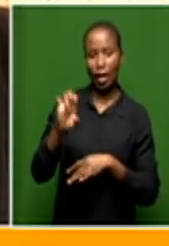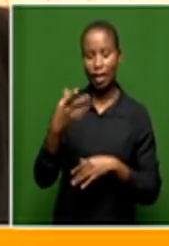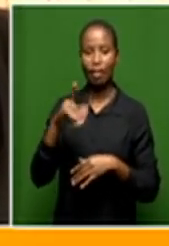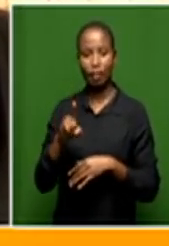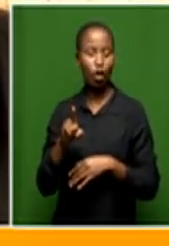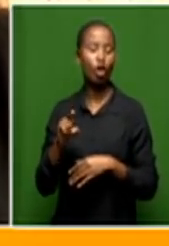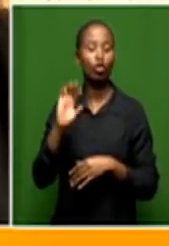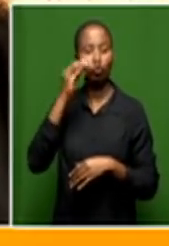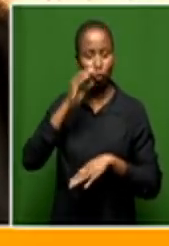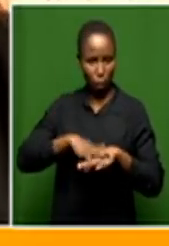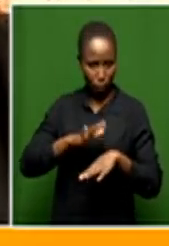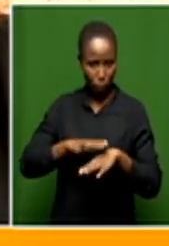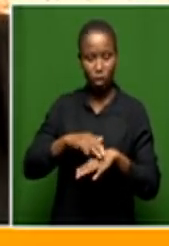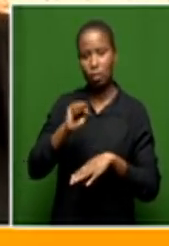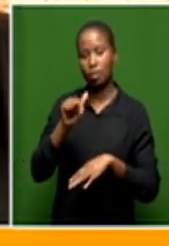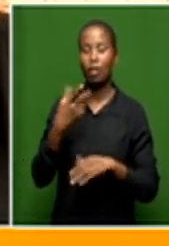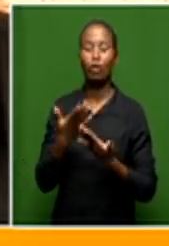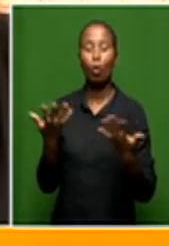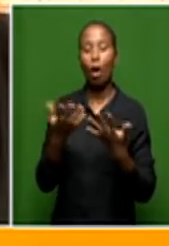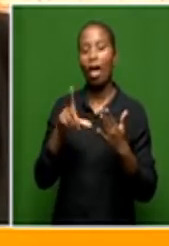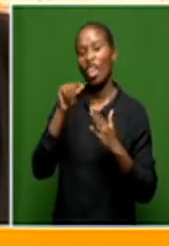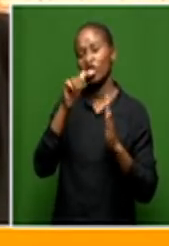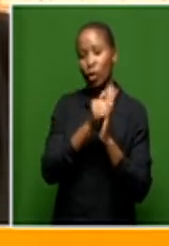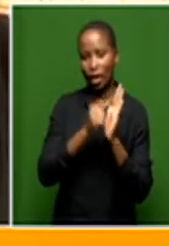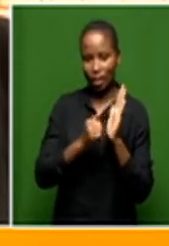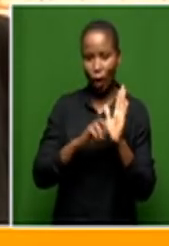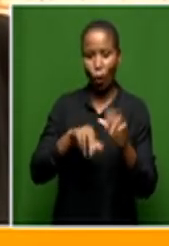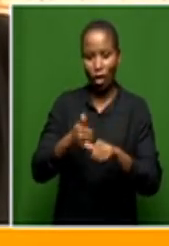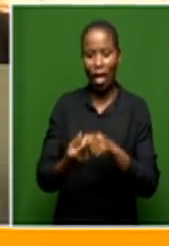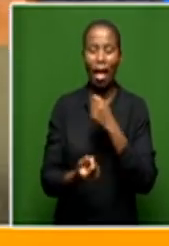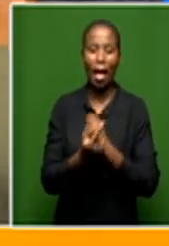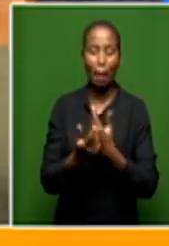day, including, no doubt, the agenda, which is up next. And Desiree Chalke